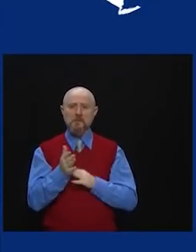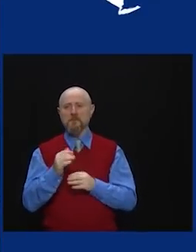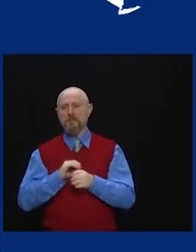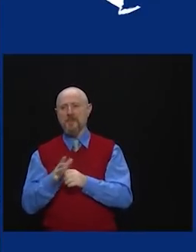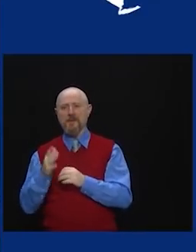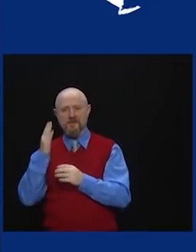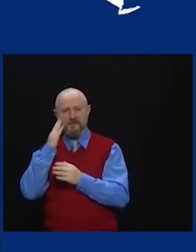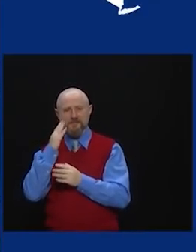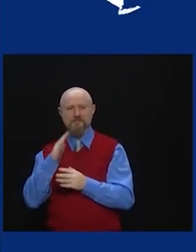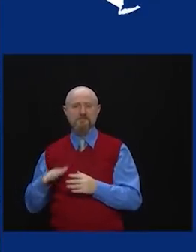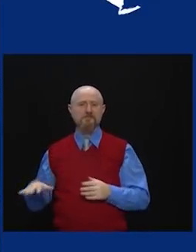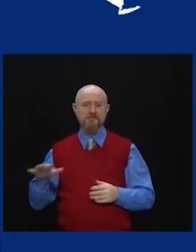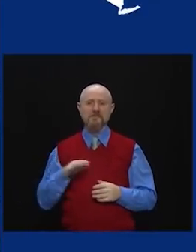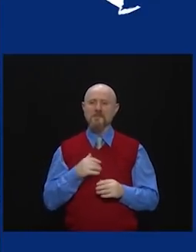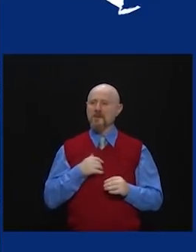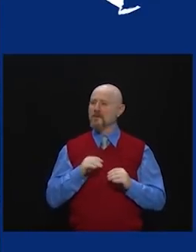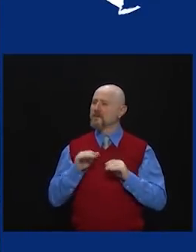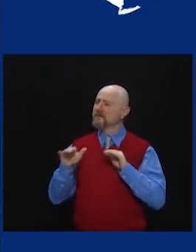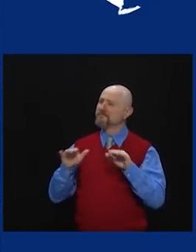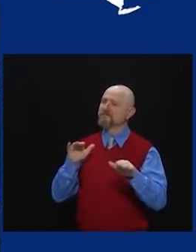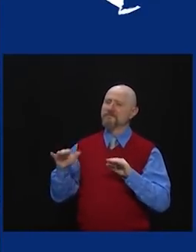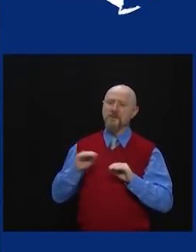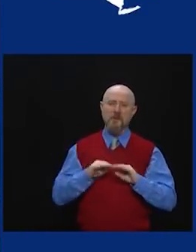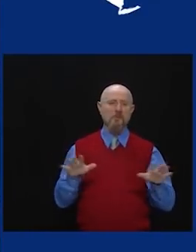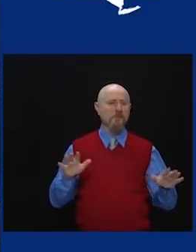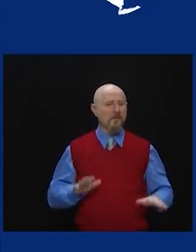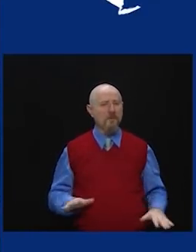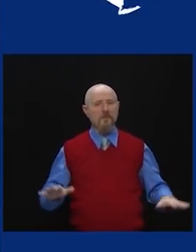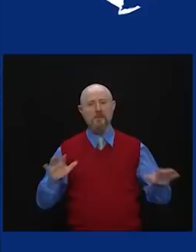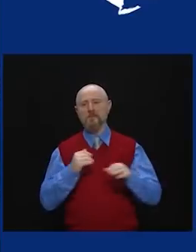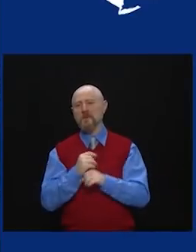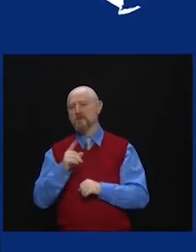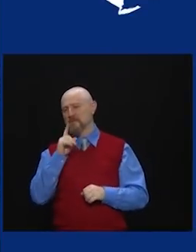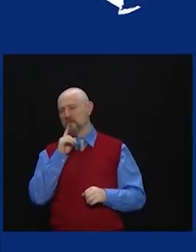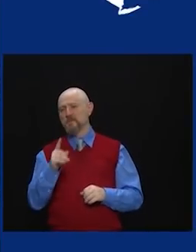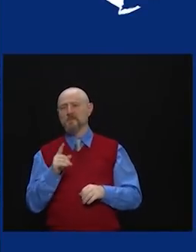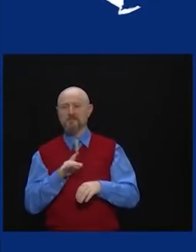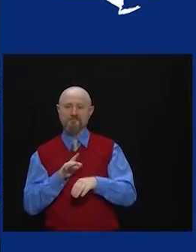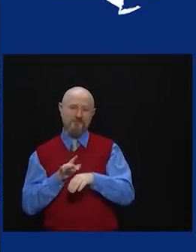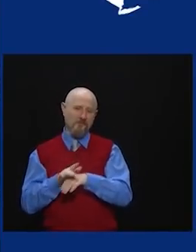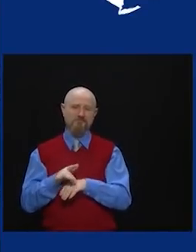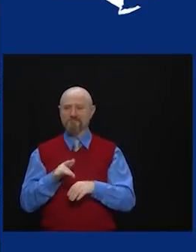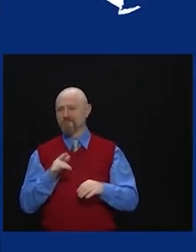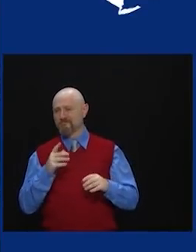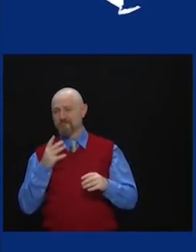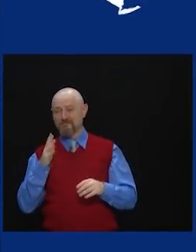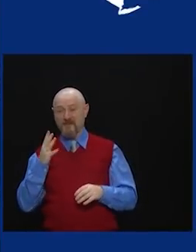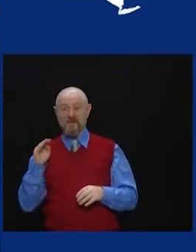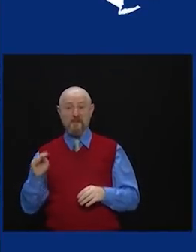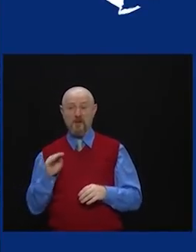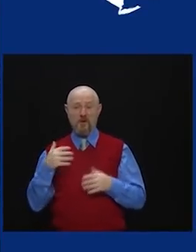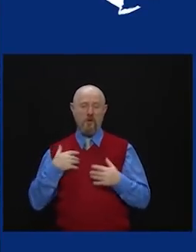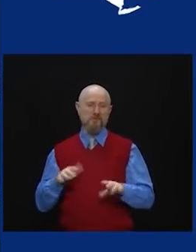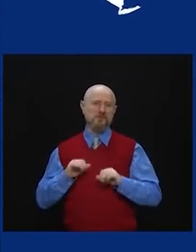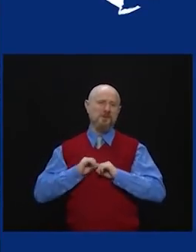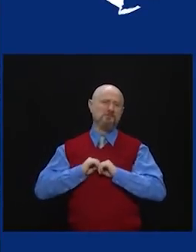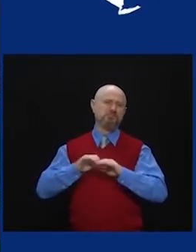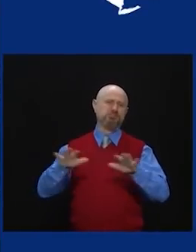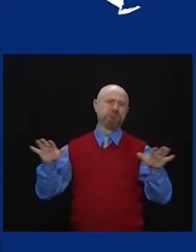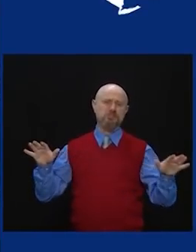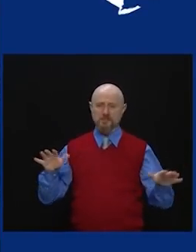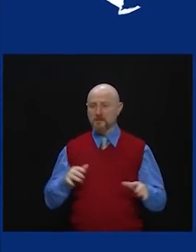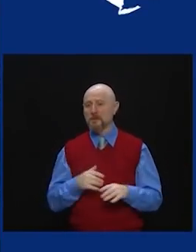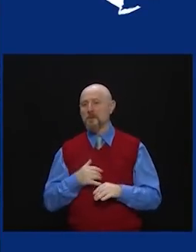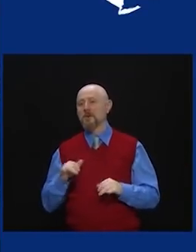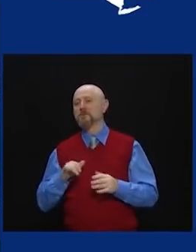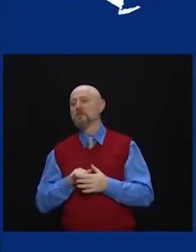to everybody, making sure they're available. 5 million already sent to the counties. We're even giving them to our state legislators. They